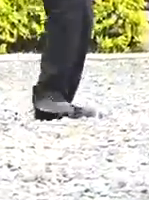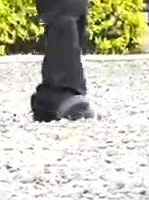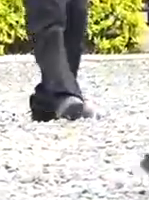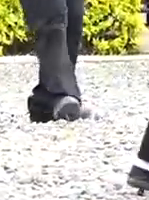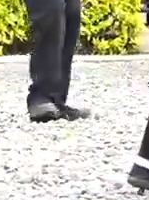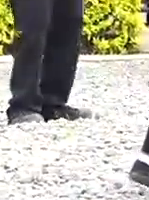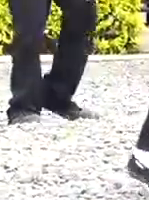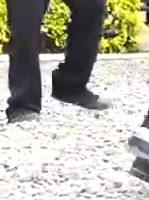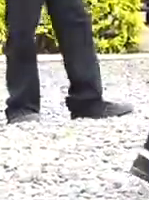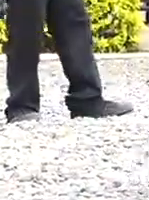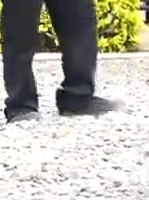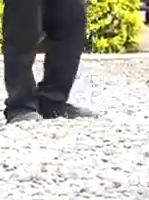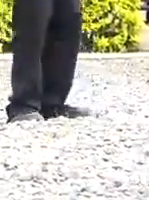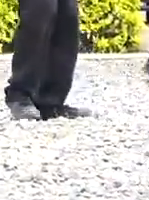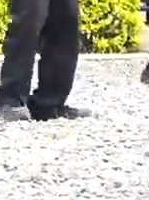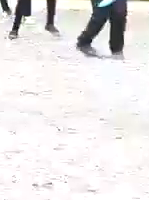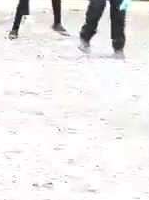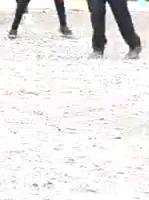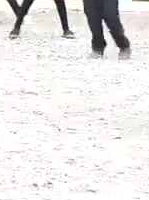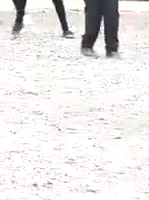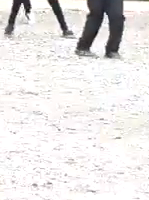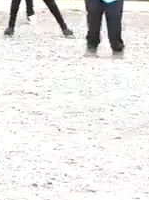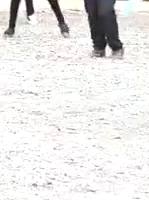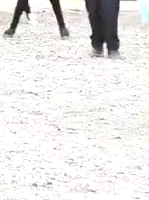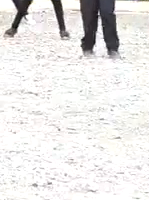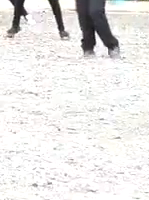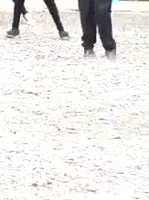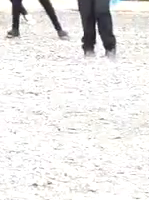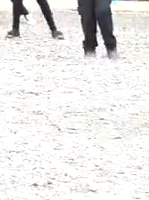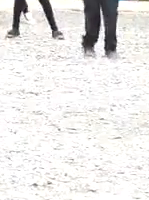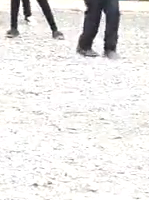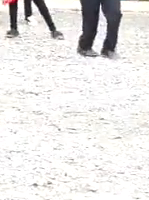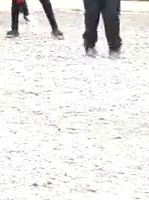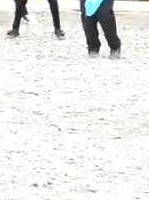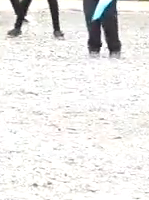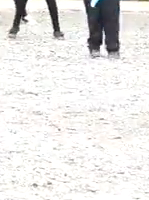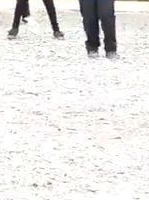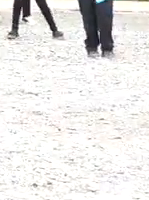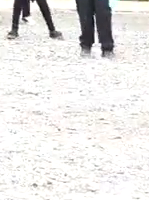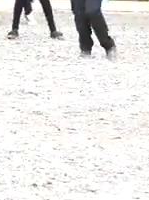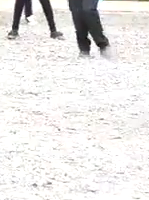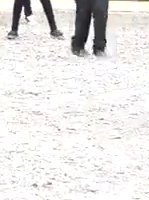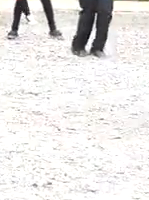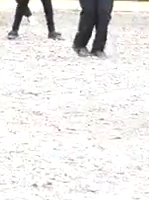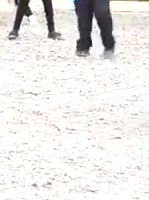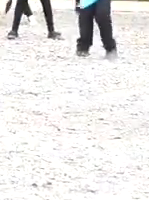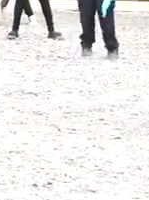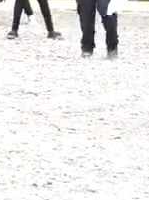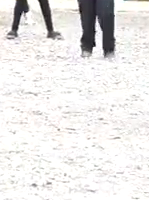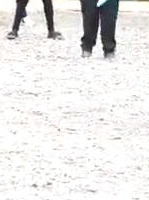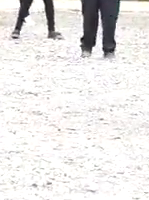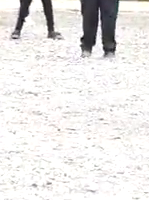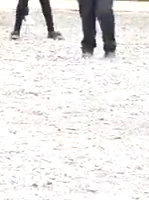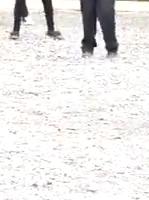Like it's never gonna. Gotta get that fire, fire back in my bones before my heart,